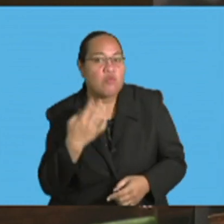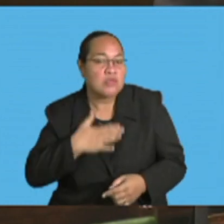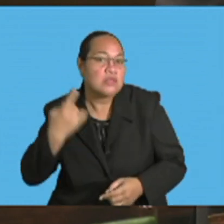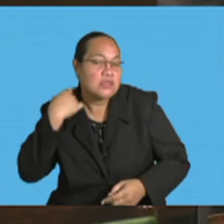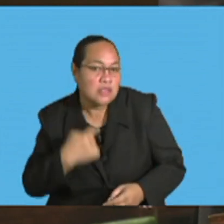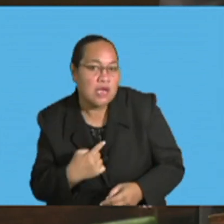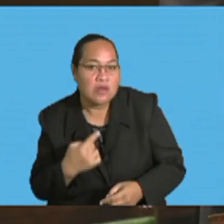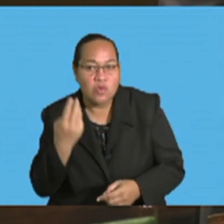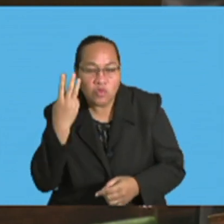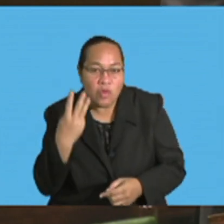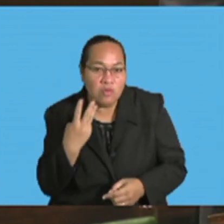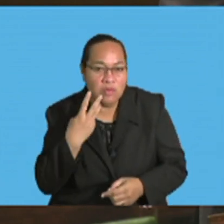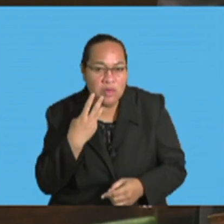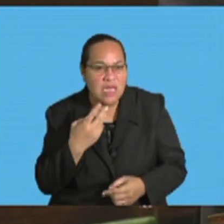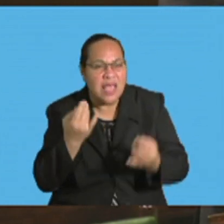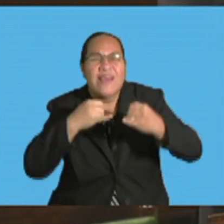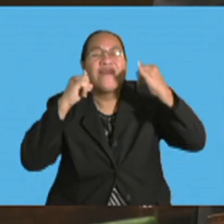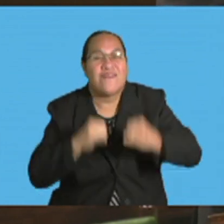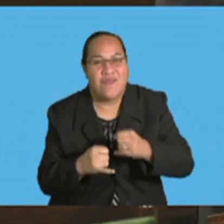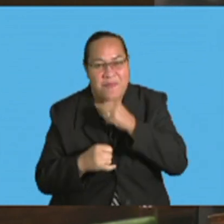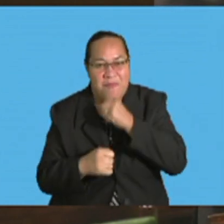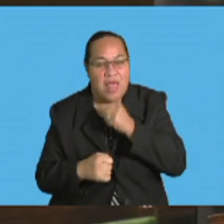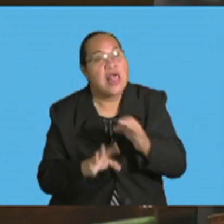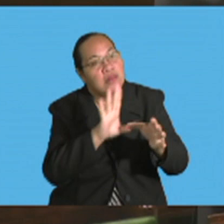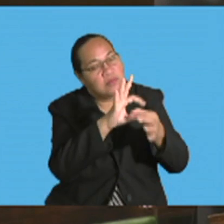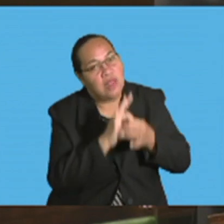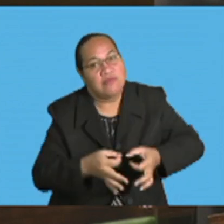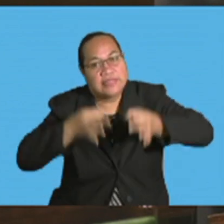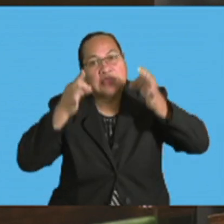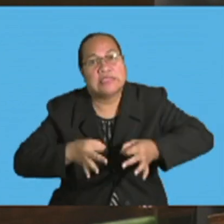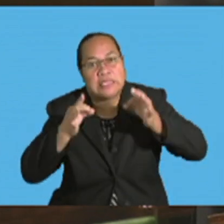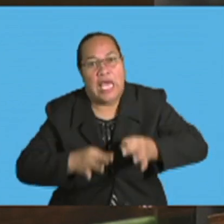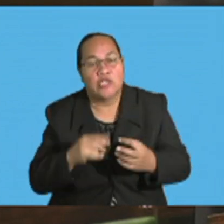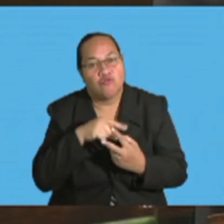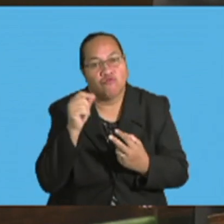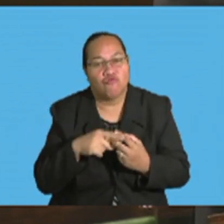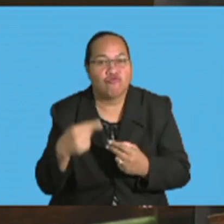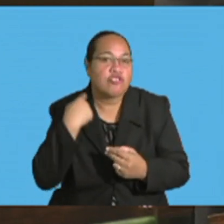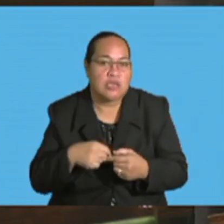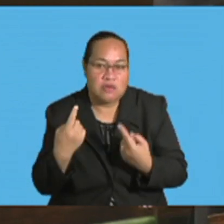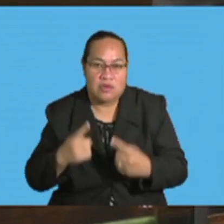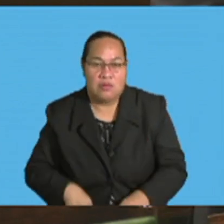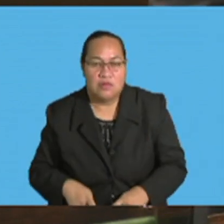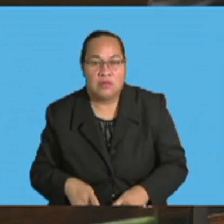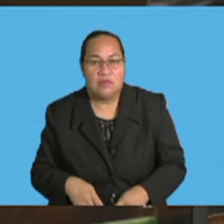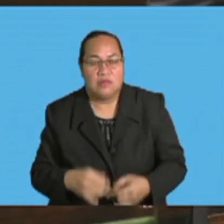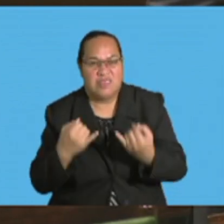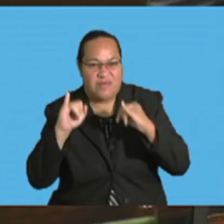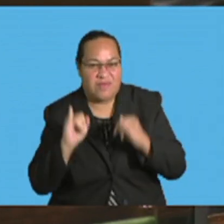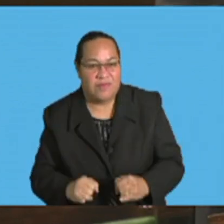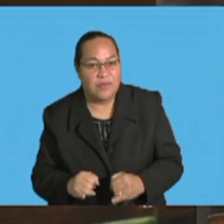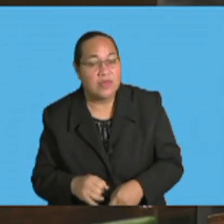men decide to commit those cowardly acts all on their own. What we should be demanding is that those men